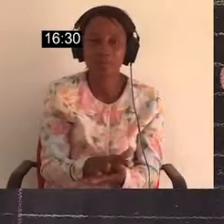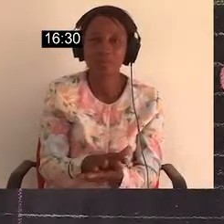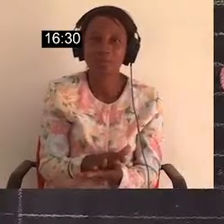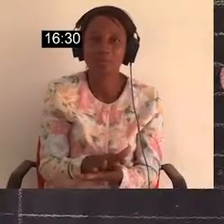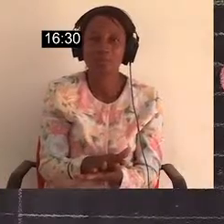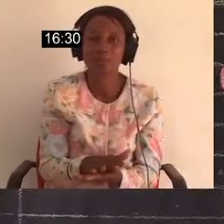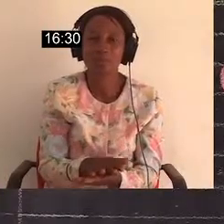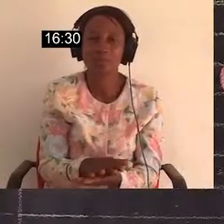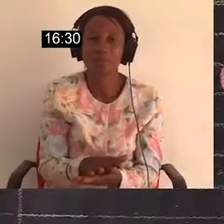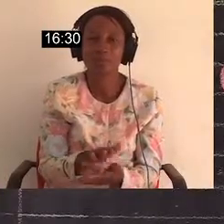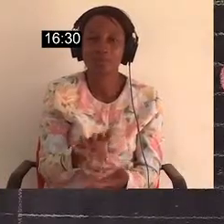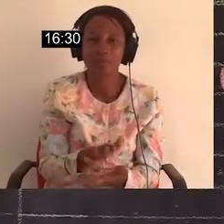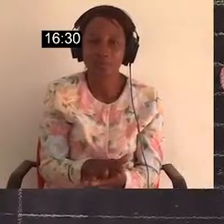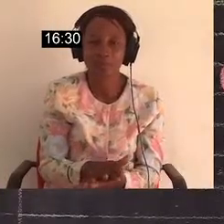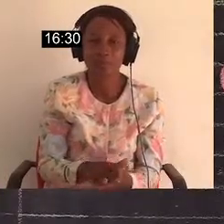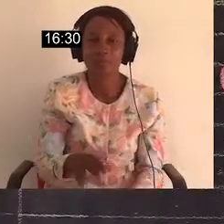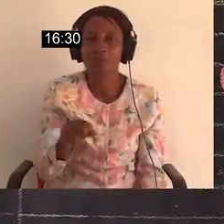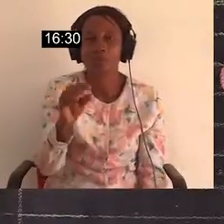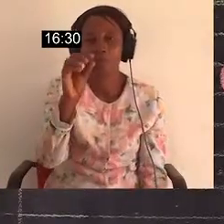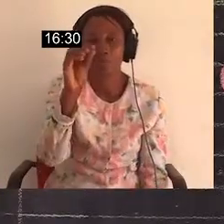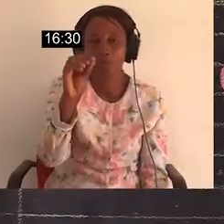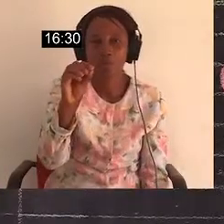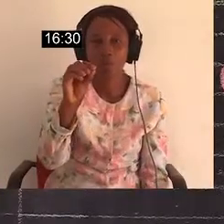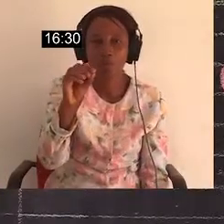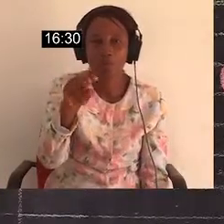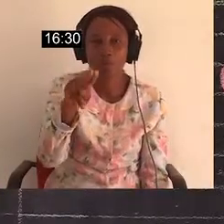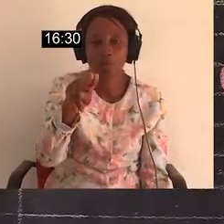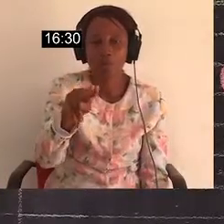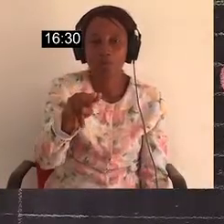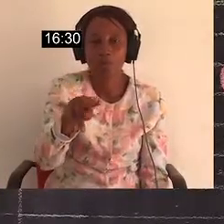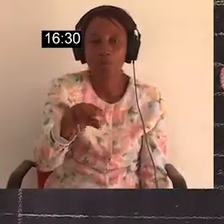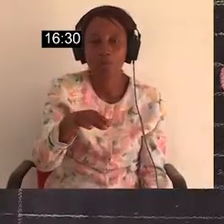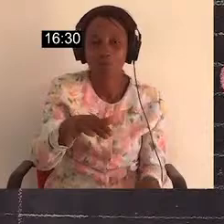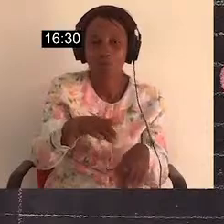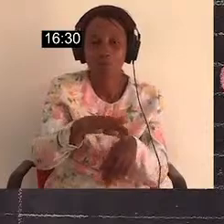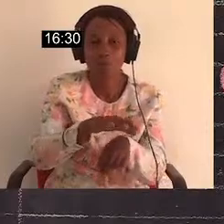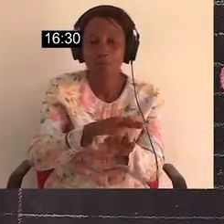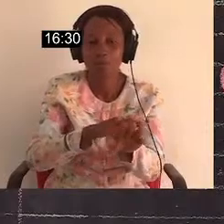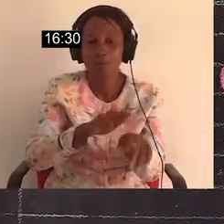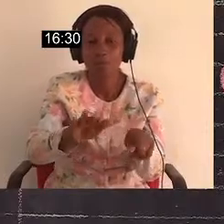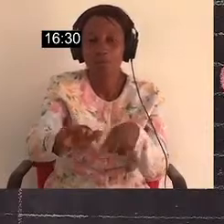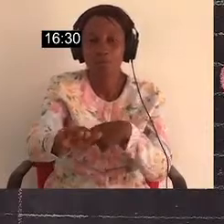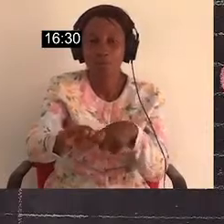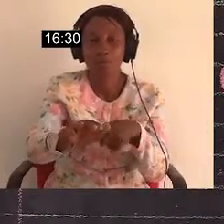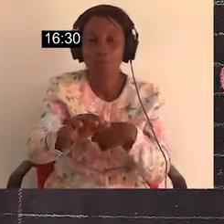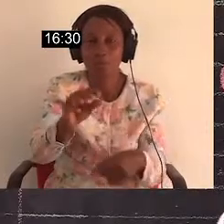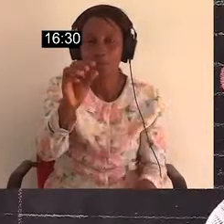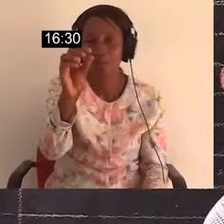Yes. In on, O is there.